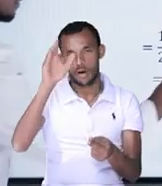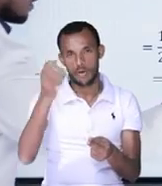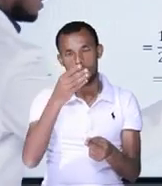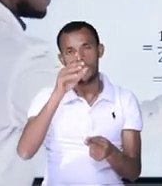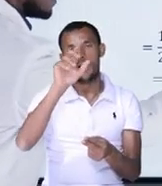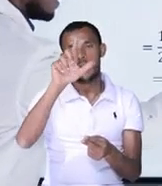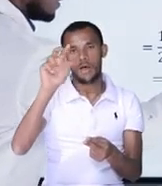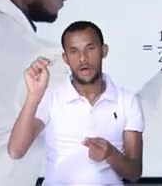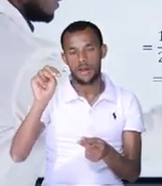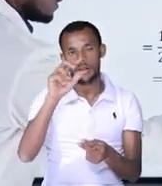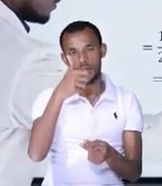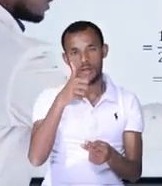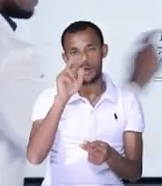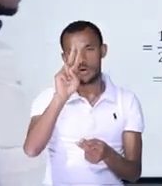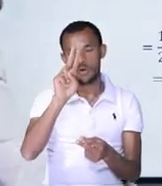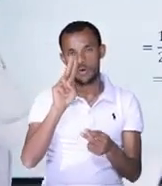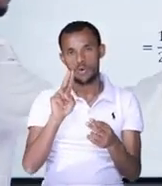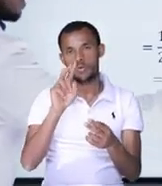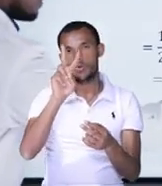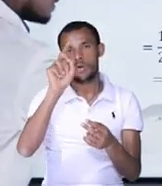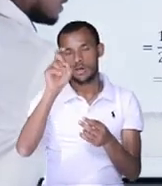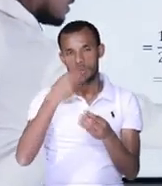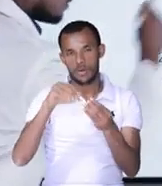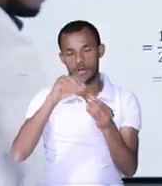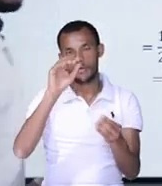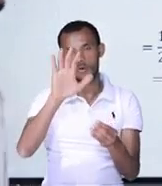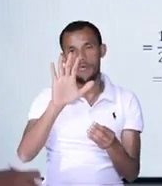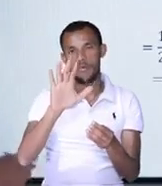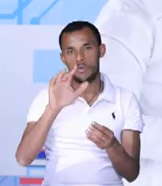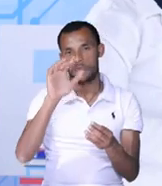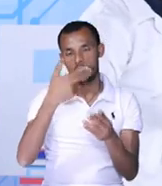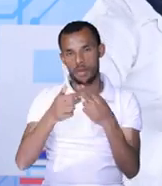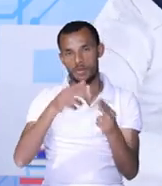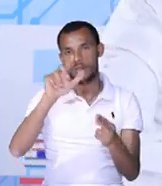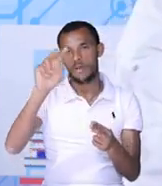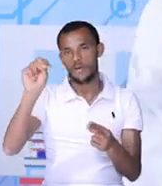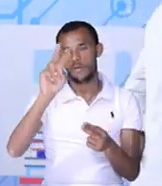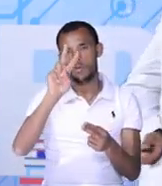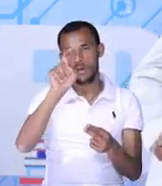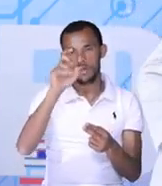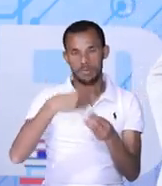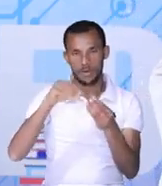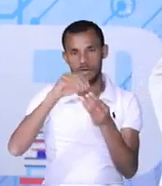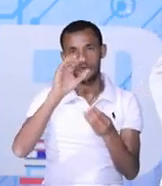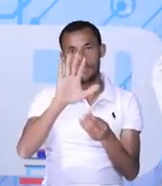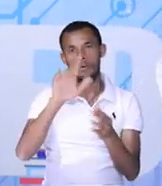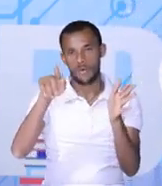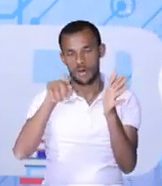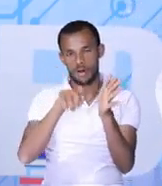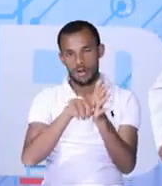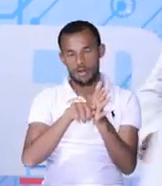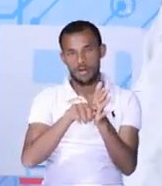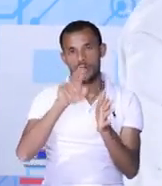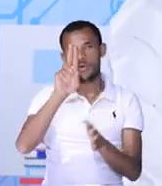10 times u is this 2x plus 5 times ln of 2x plus 5 minus, in place of u,